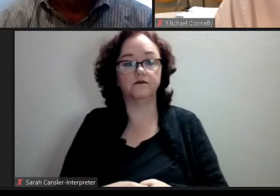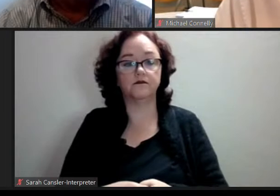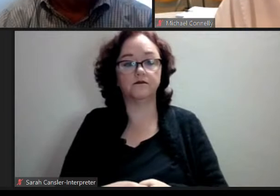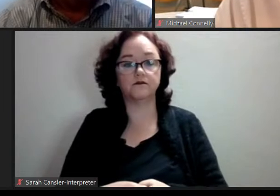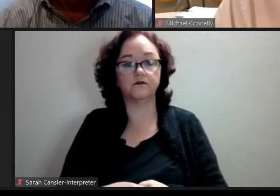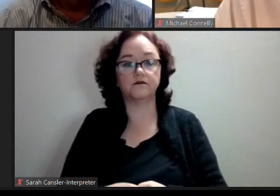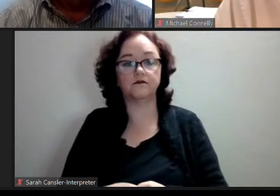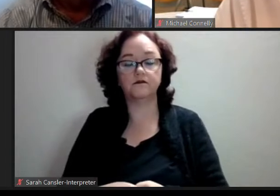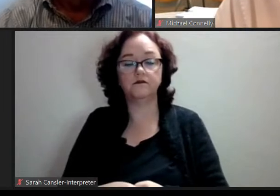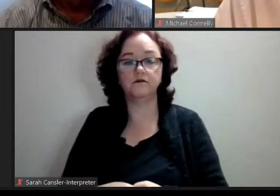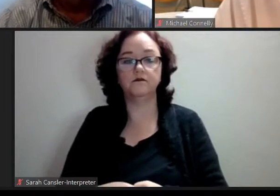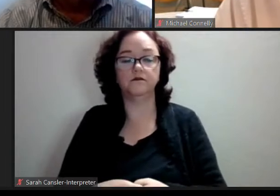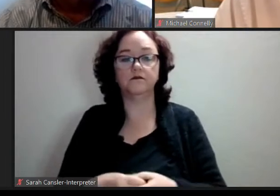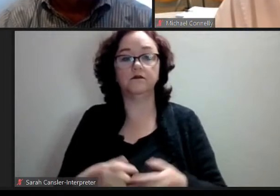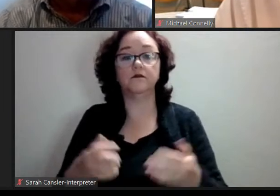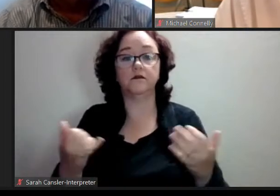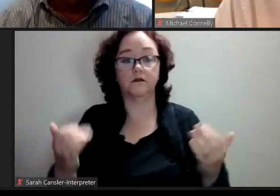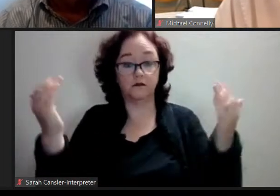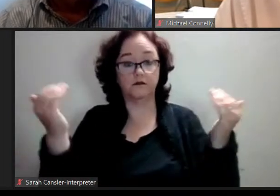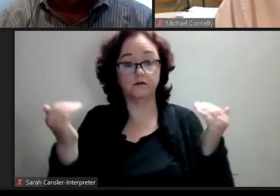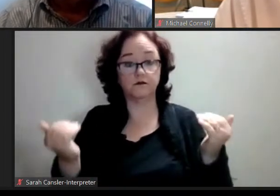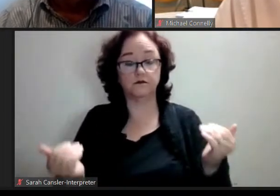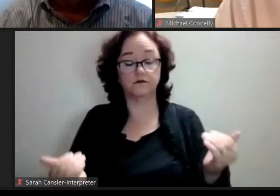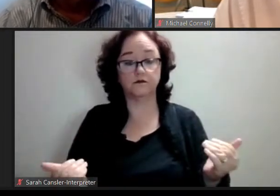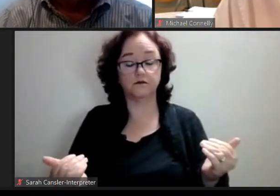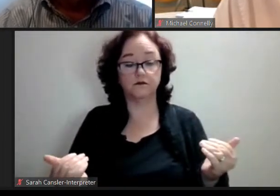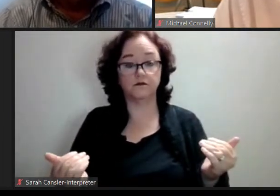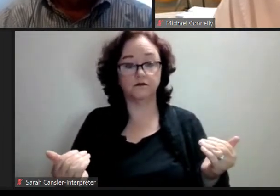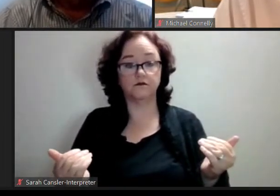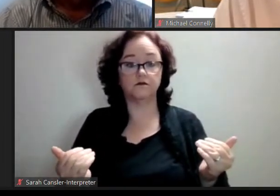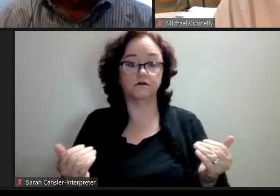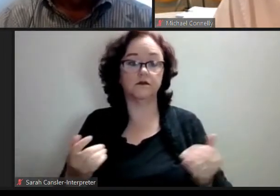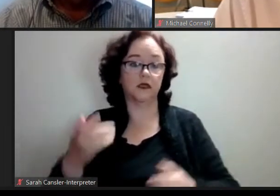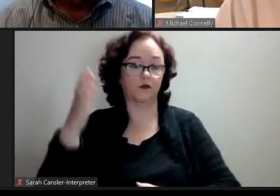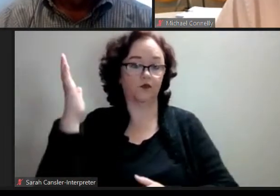So moving on to our first presenters,